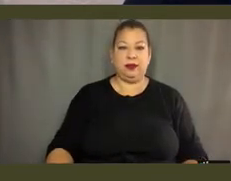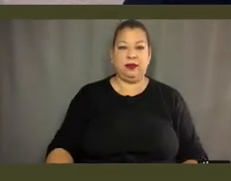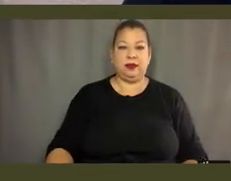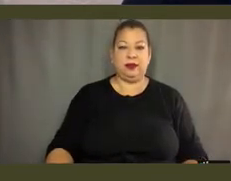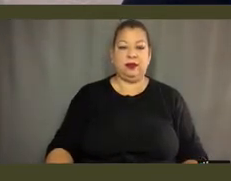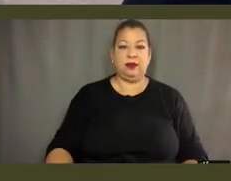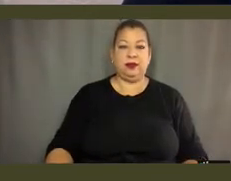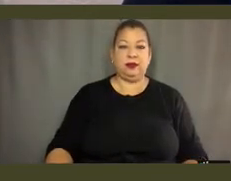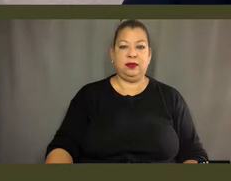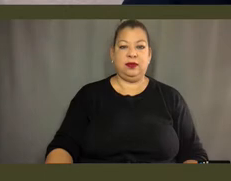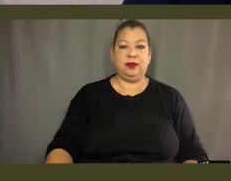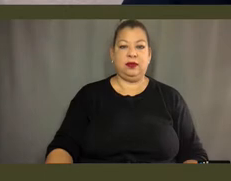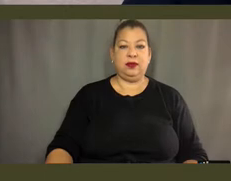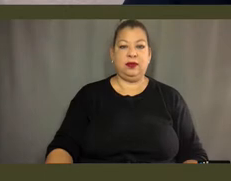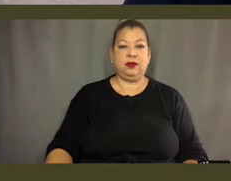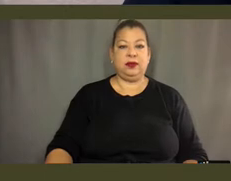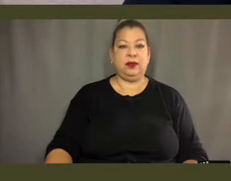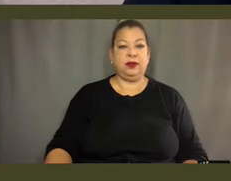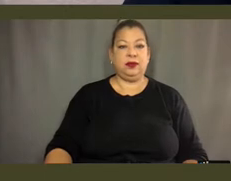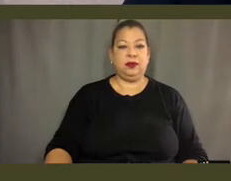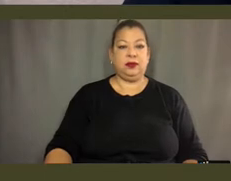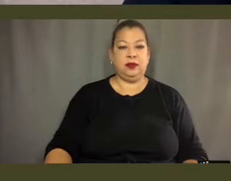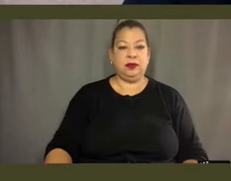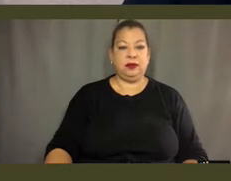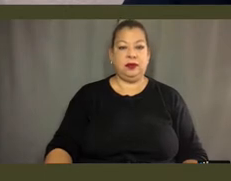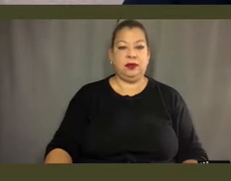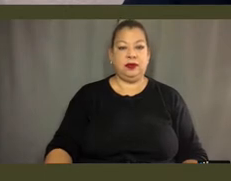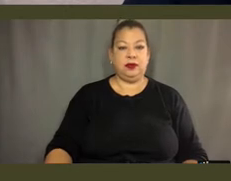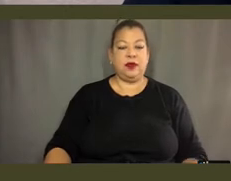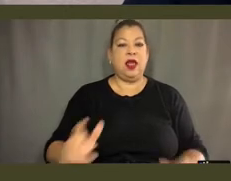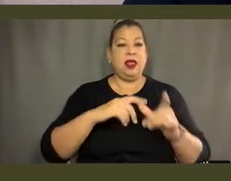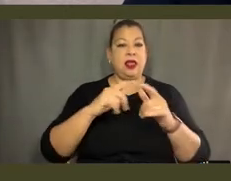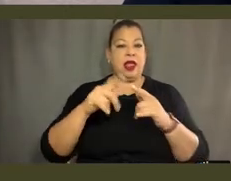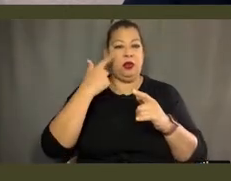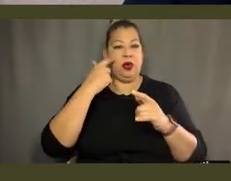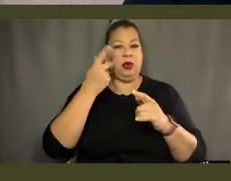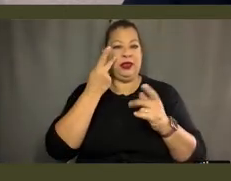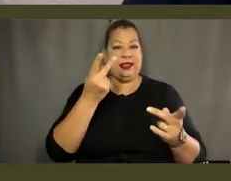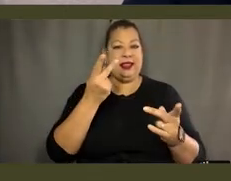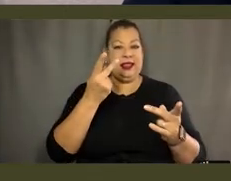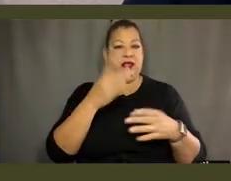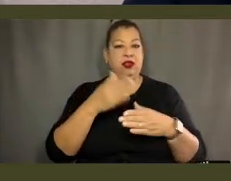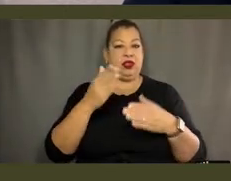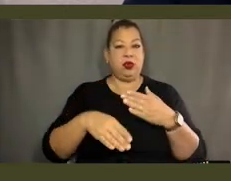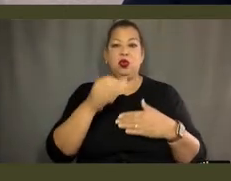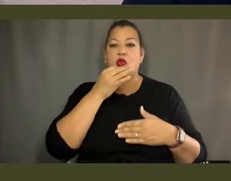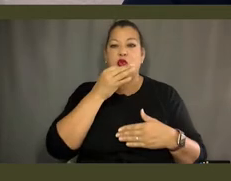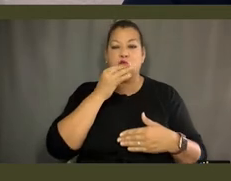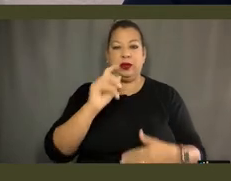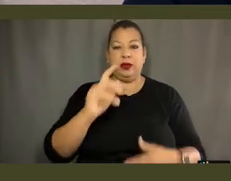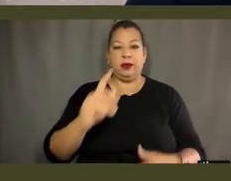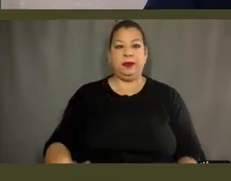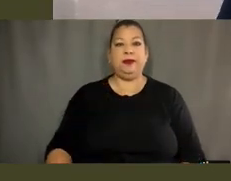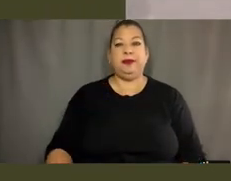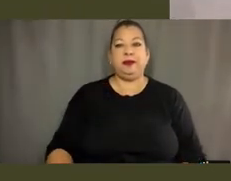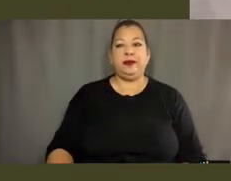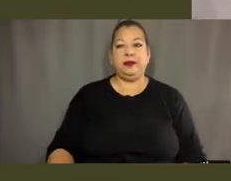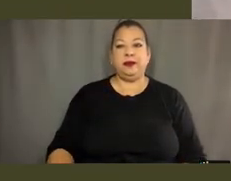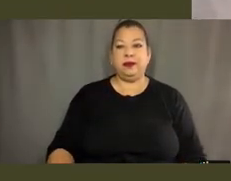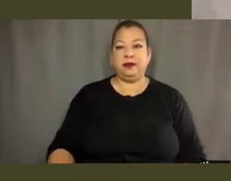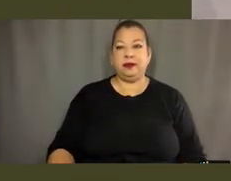threat is. And we'll have that open and we'll look at the results in a moment. In the meantime, I'd like to start